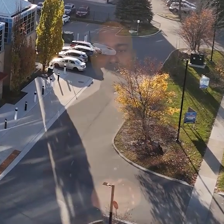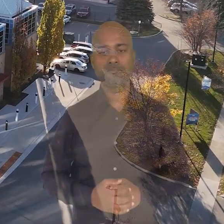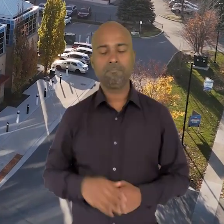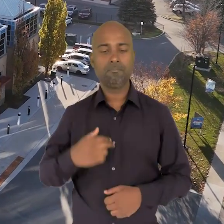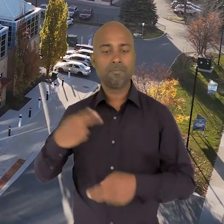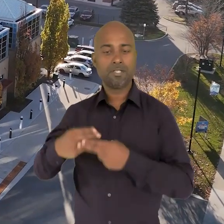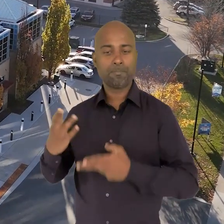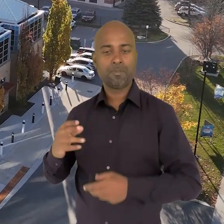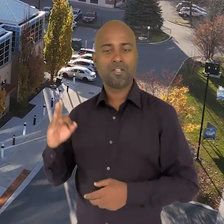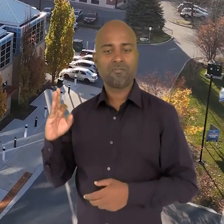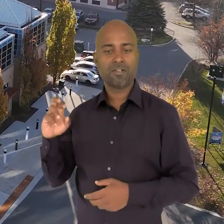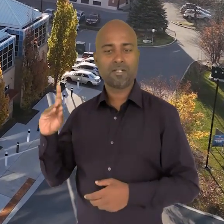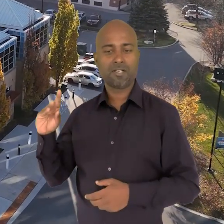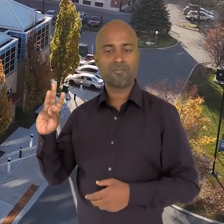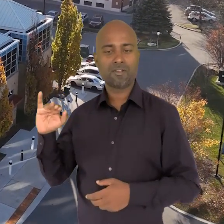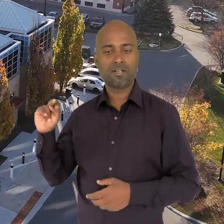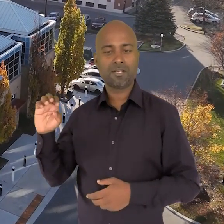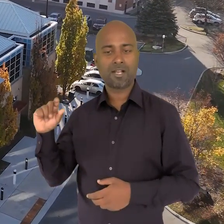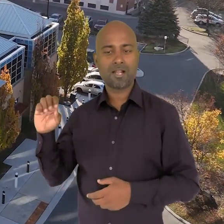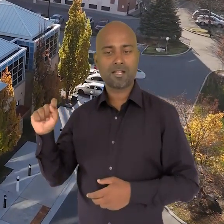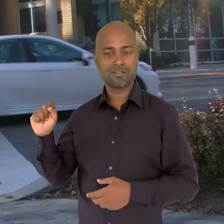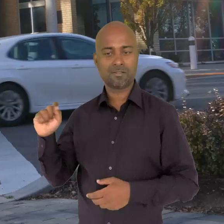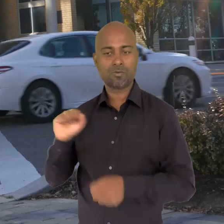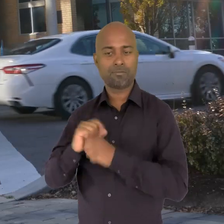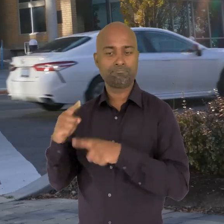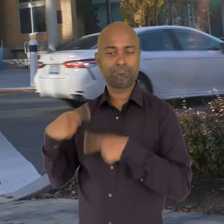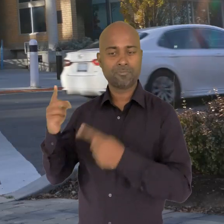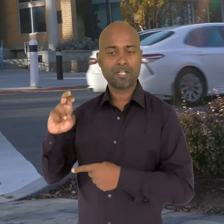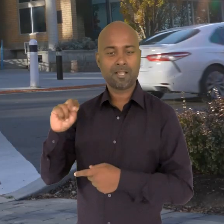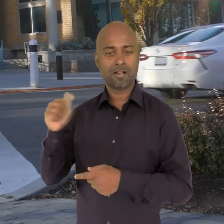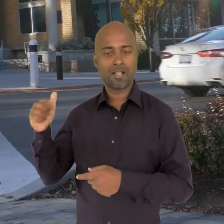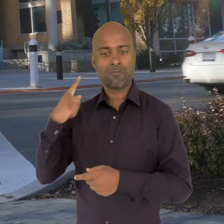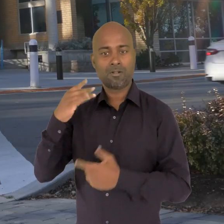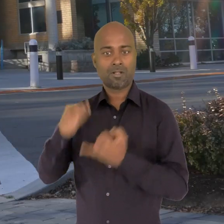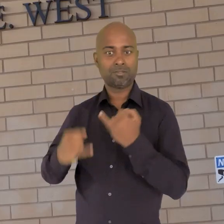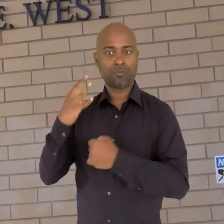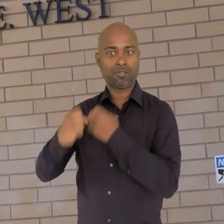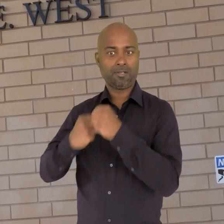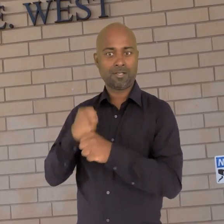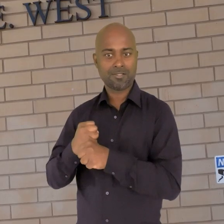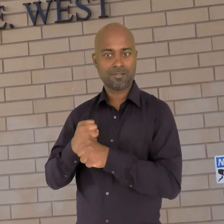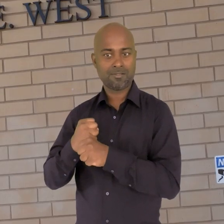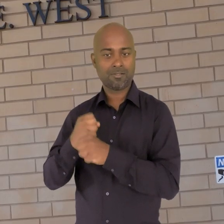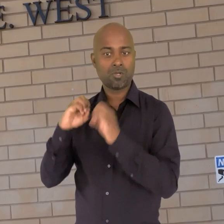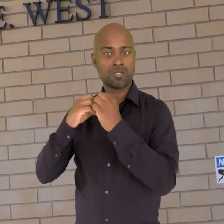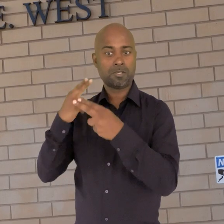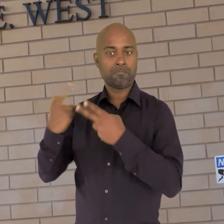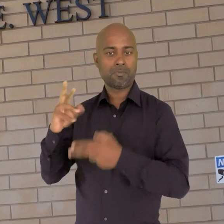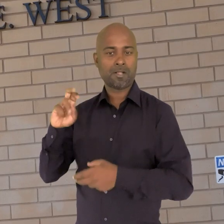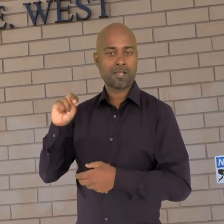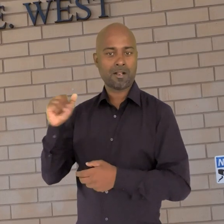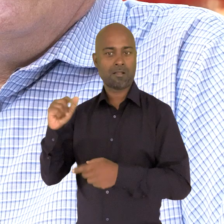My name is Fred Winegust. I've been at Reena for the last 4 years. Reena is an organization